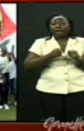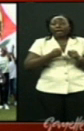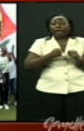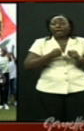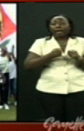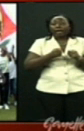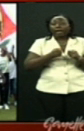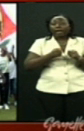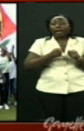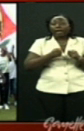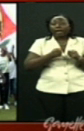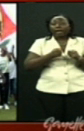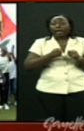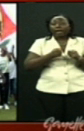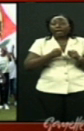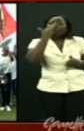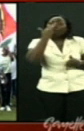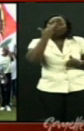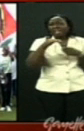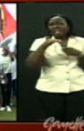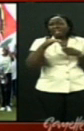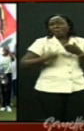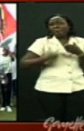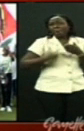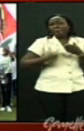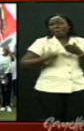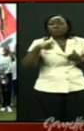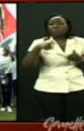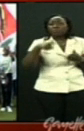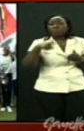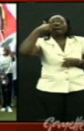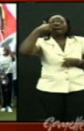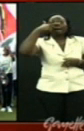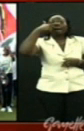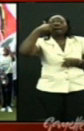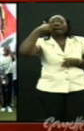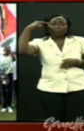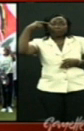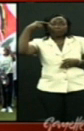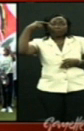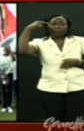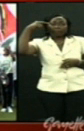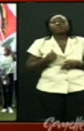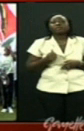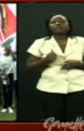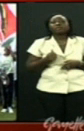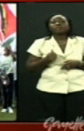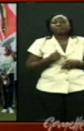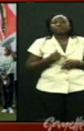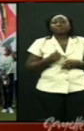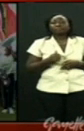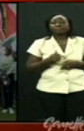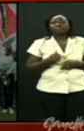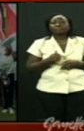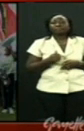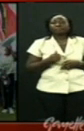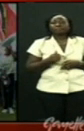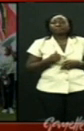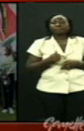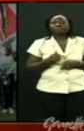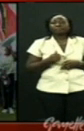for the semi-finals of the West Indies Limited Overs Champions was the batsmen's failure to apply